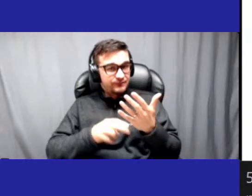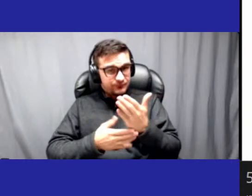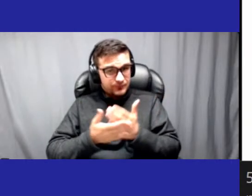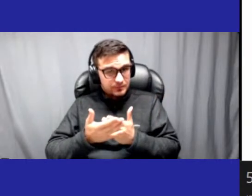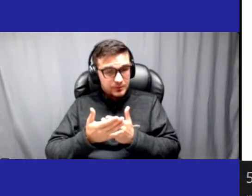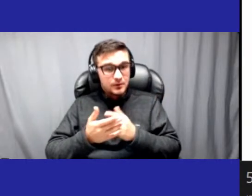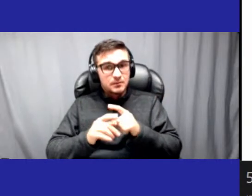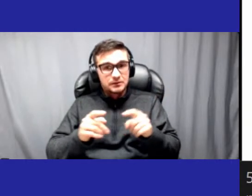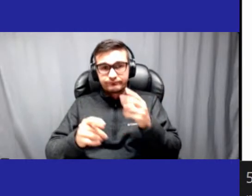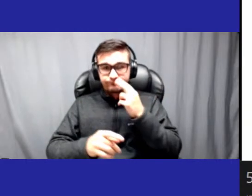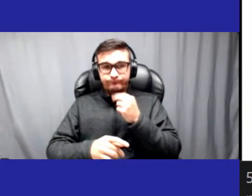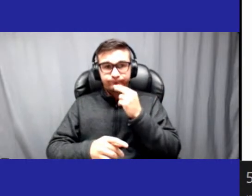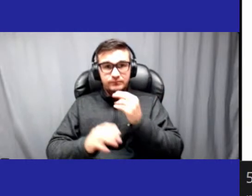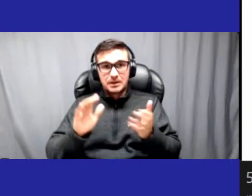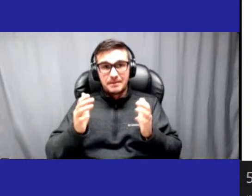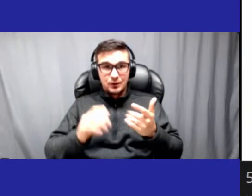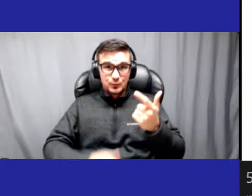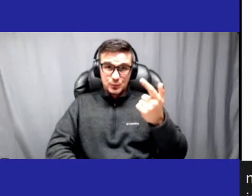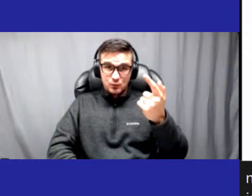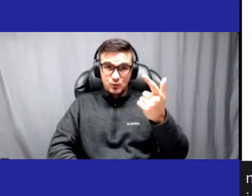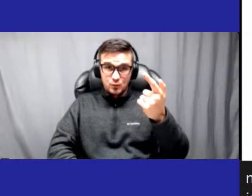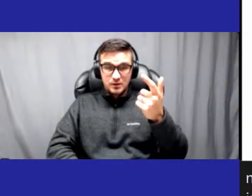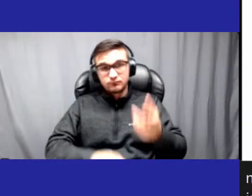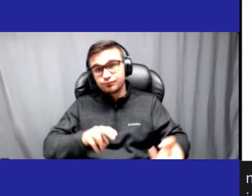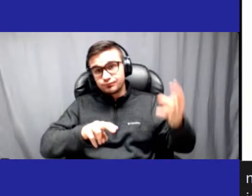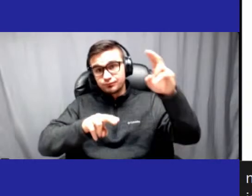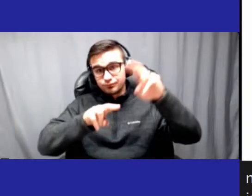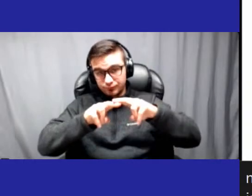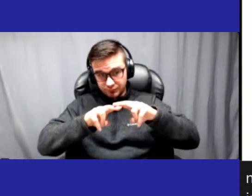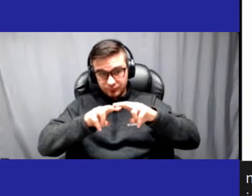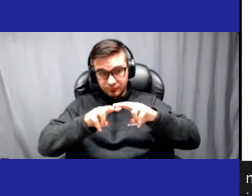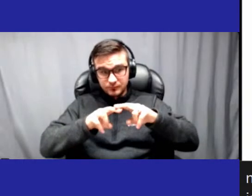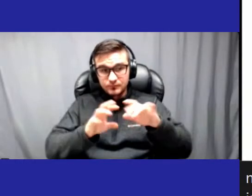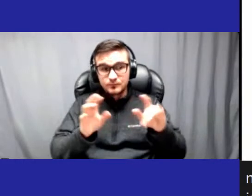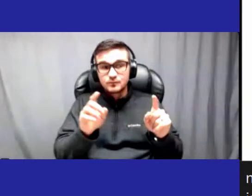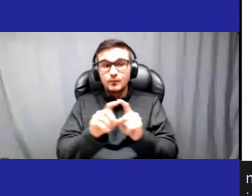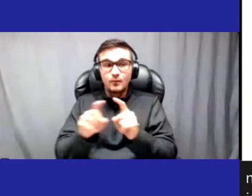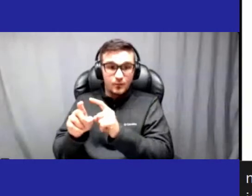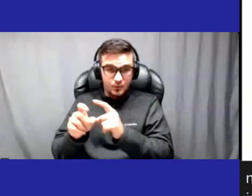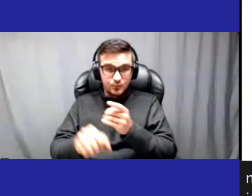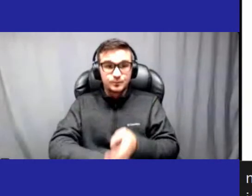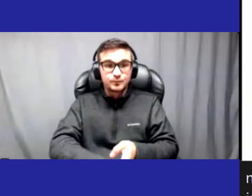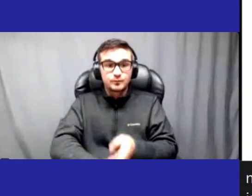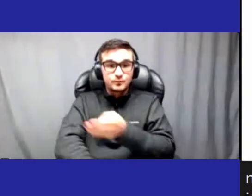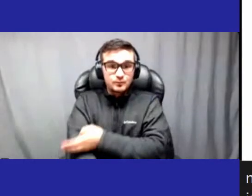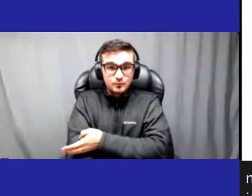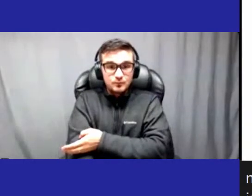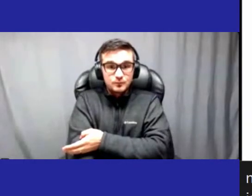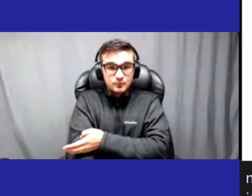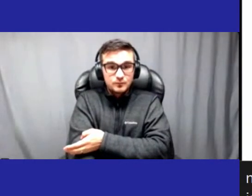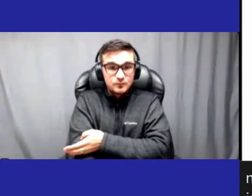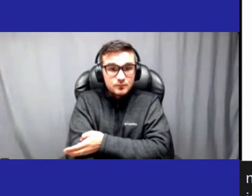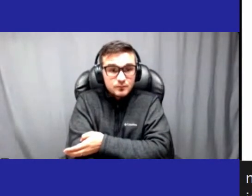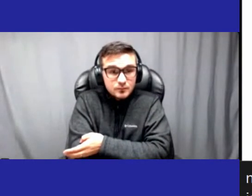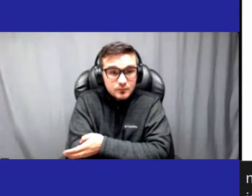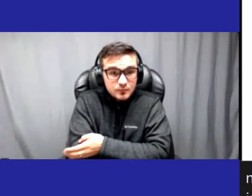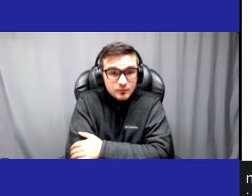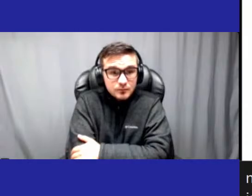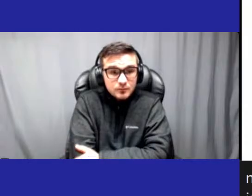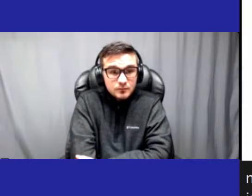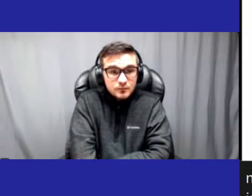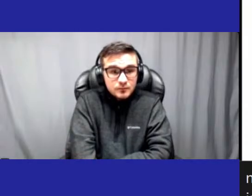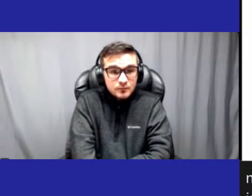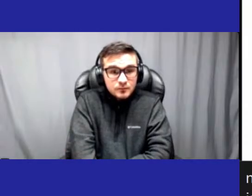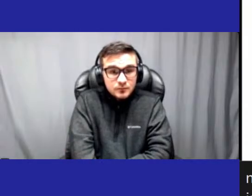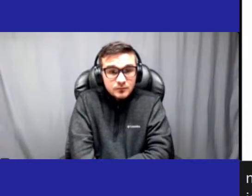to the 21 increase. We also improved on our Part D, the medication adherence. We